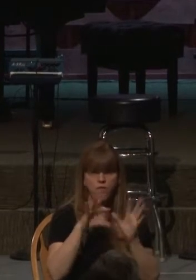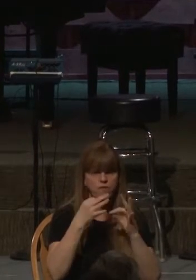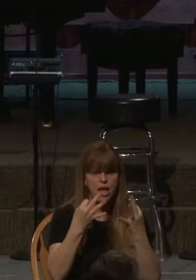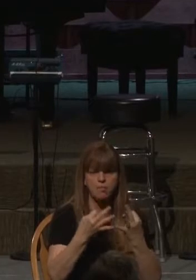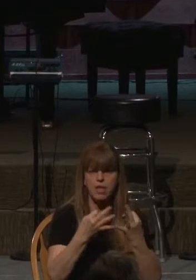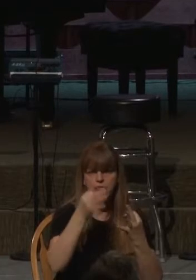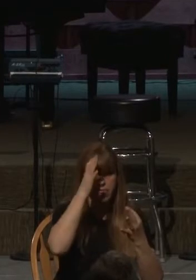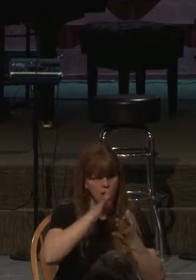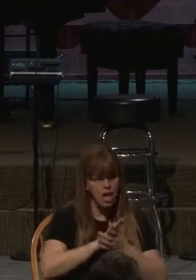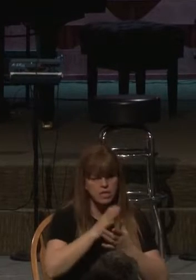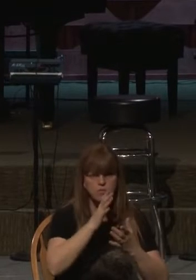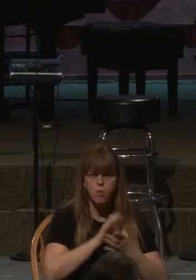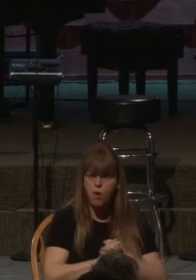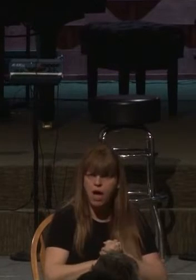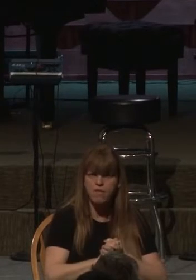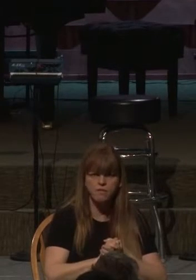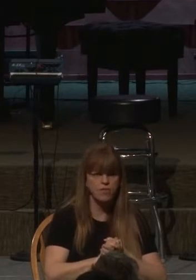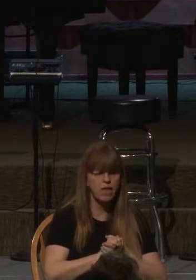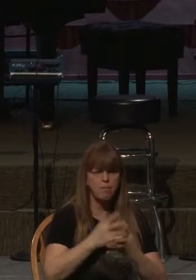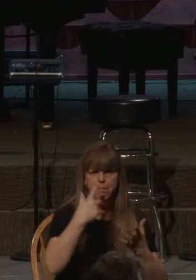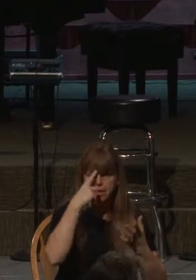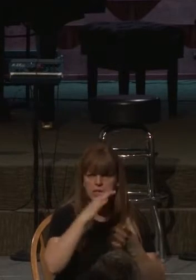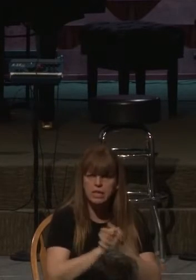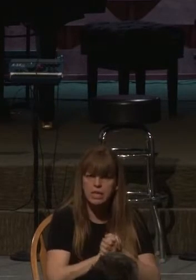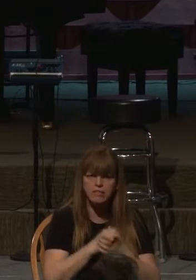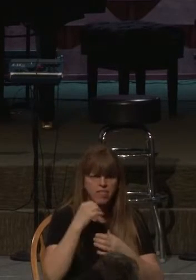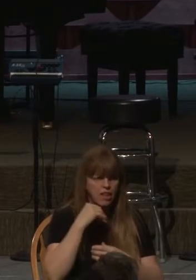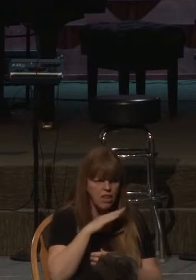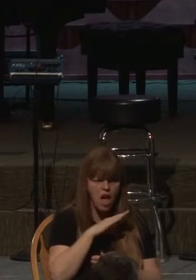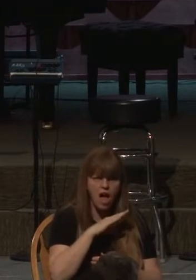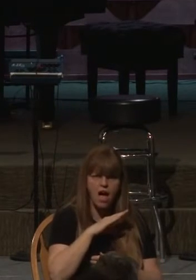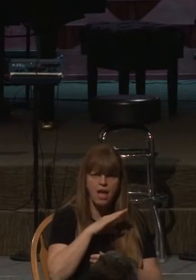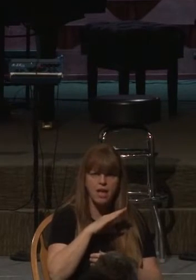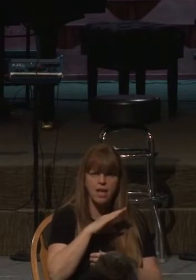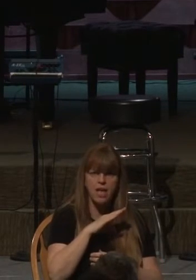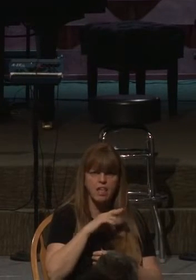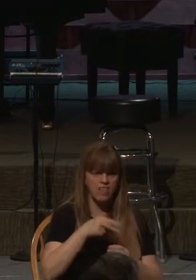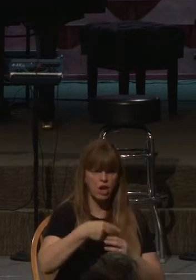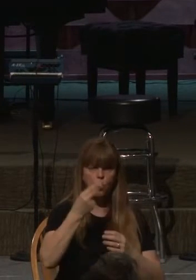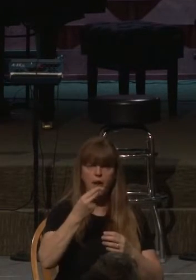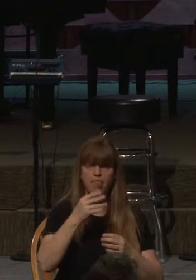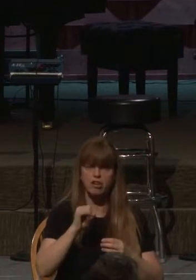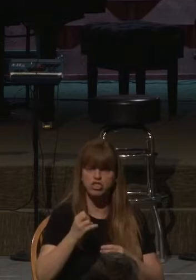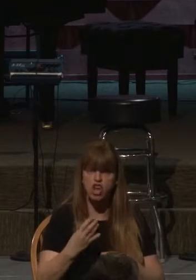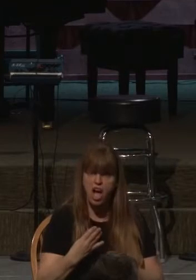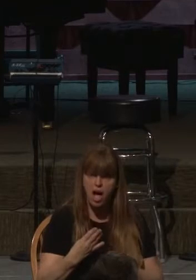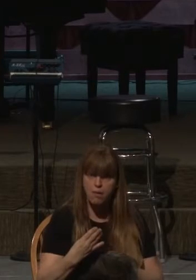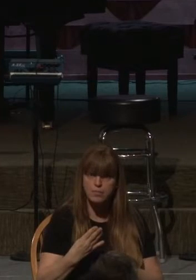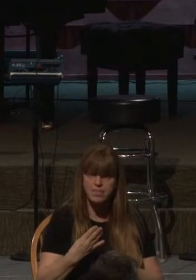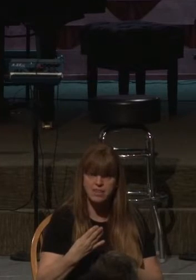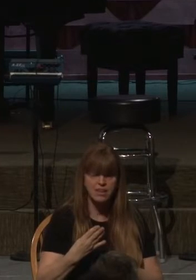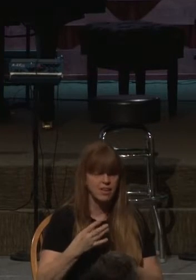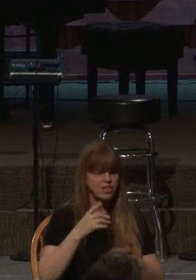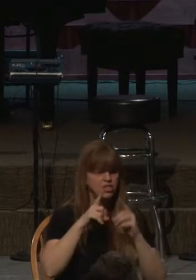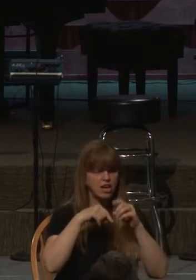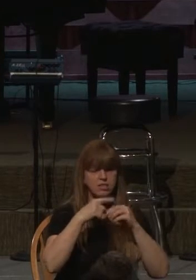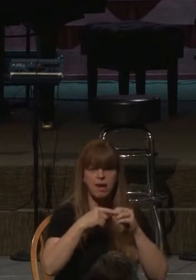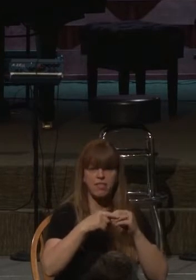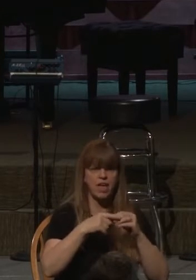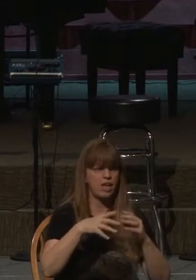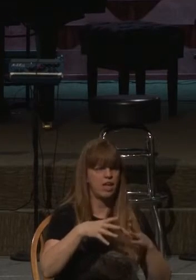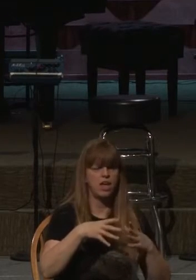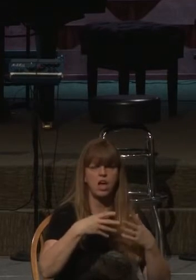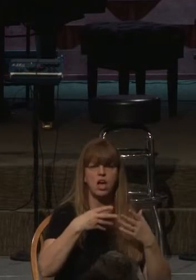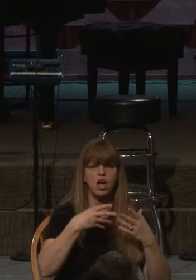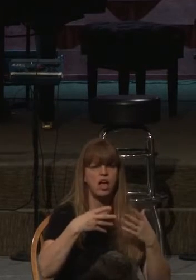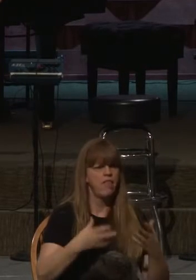the husband and wife, because they were sucked into this lie, quit their jobs. Some of them talked about how they had gone out and